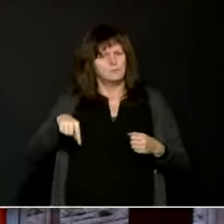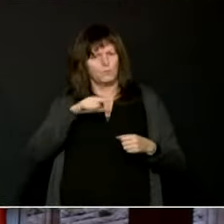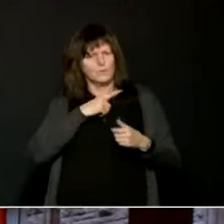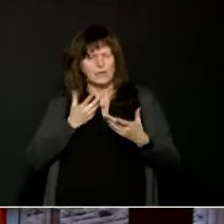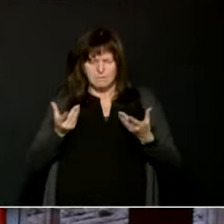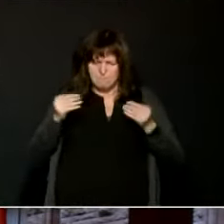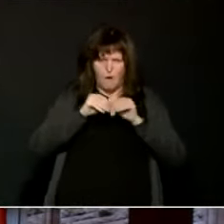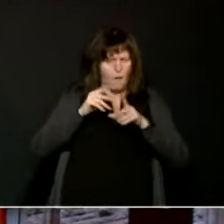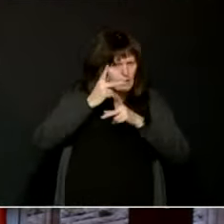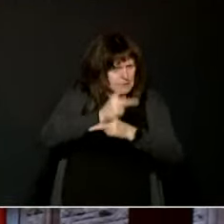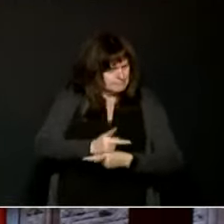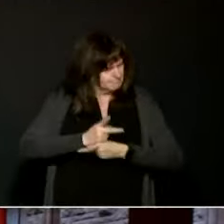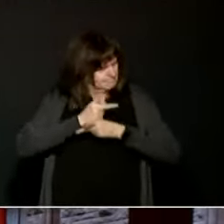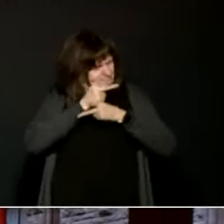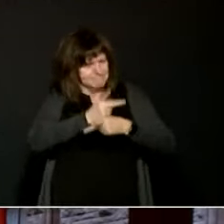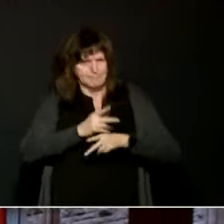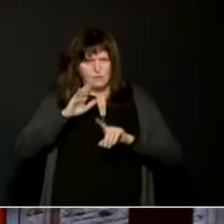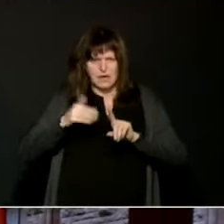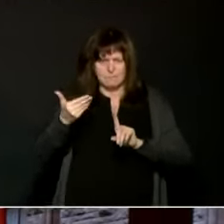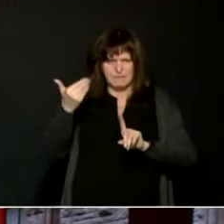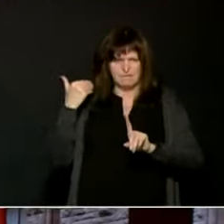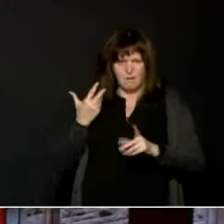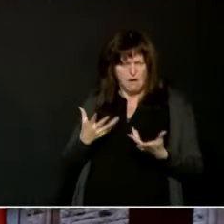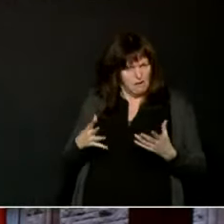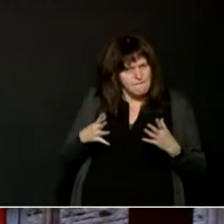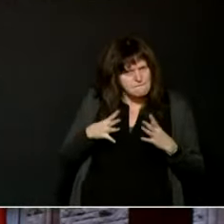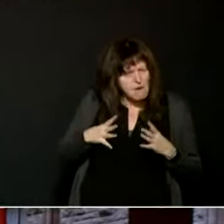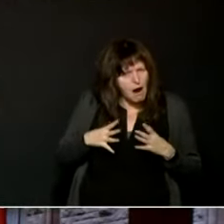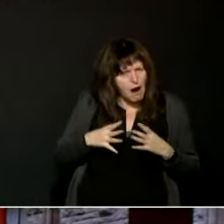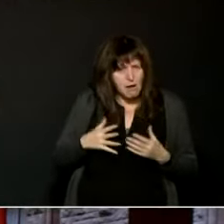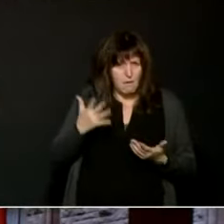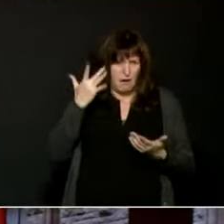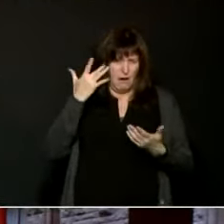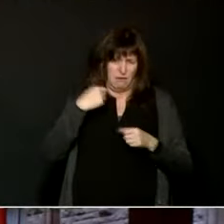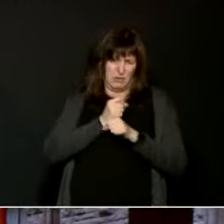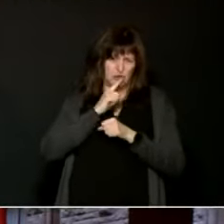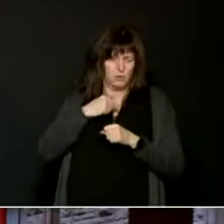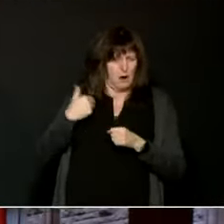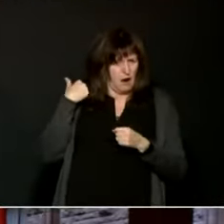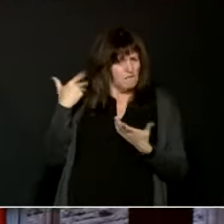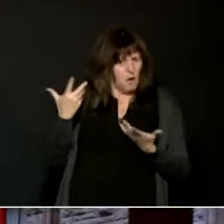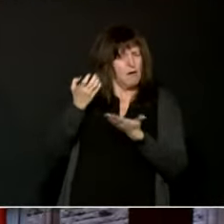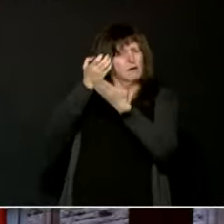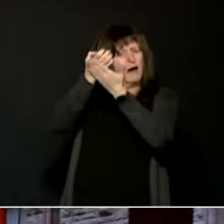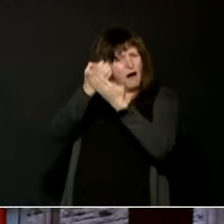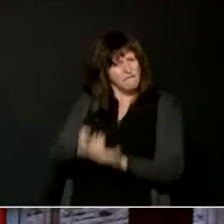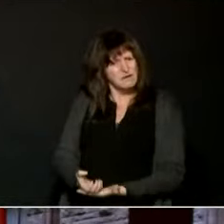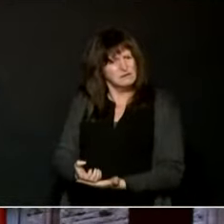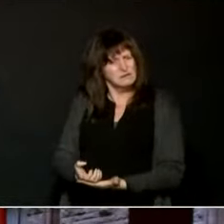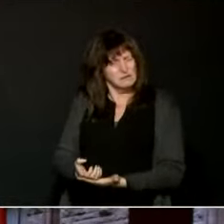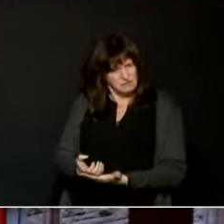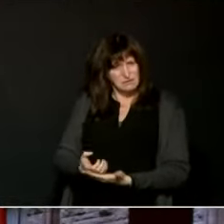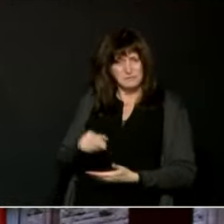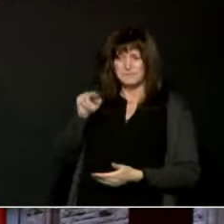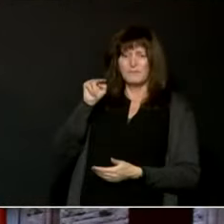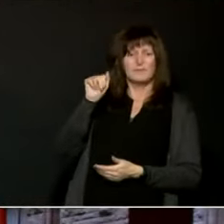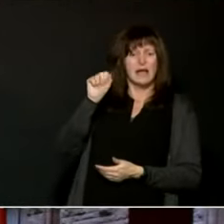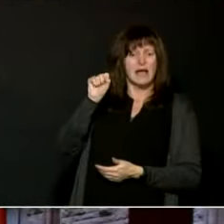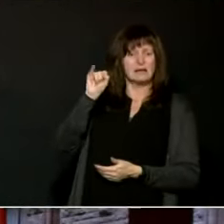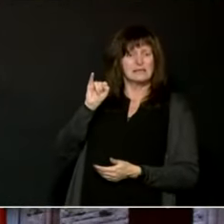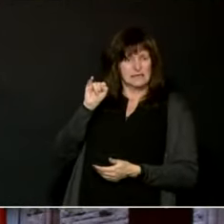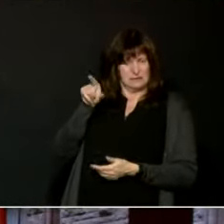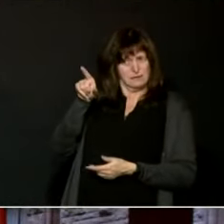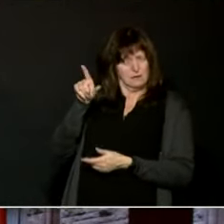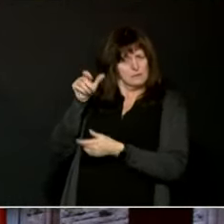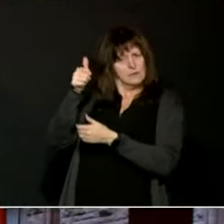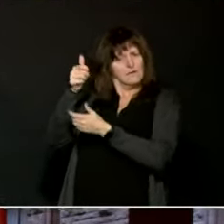have evidence and material and we want to be advised on that. So NACI has reviewed it as well, but we've done our own review and looked at it from a perspective